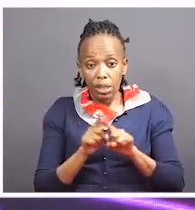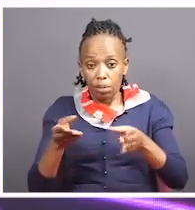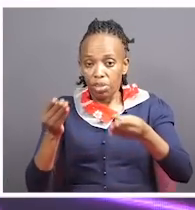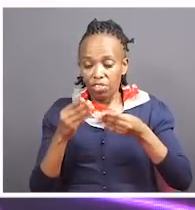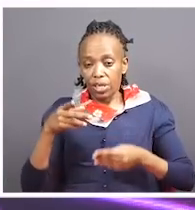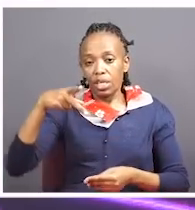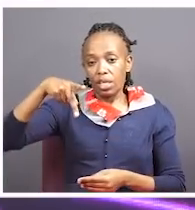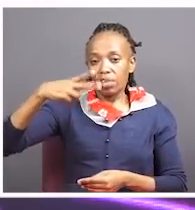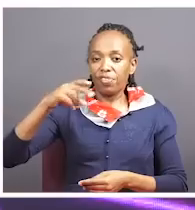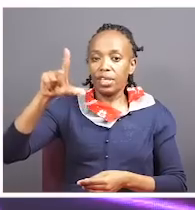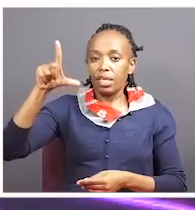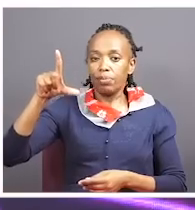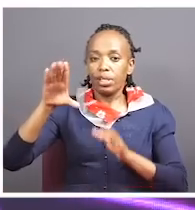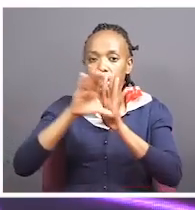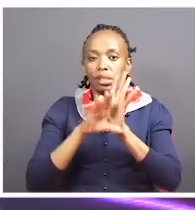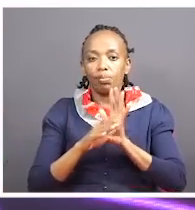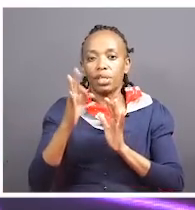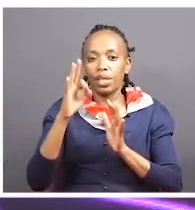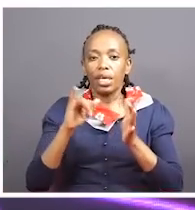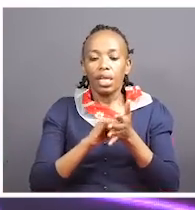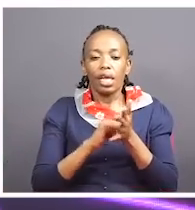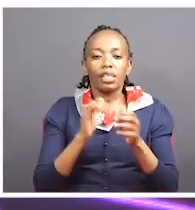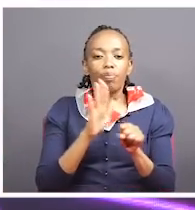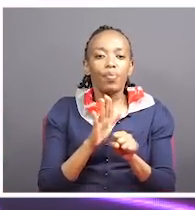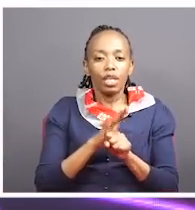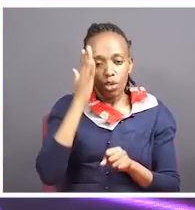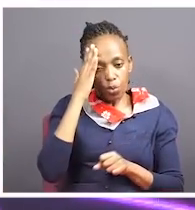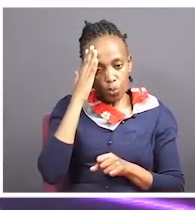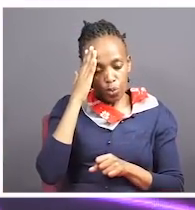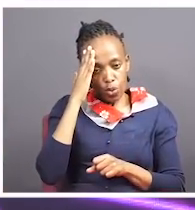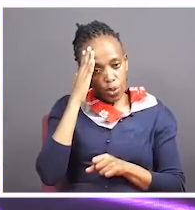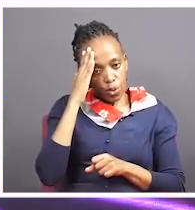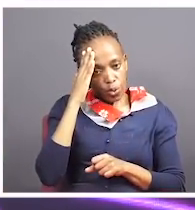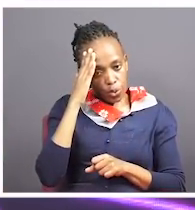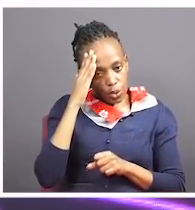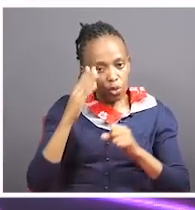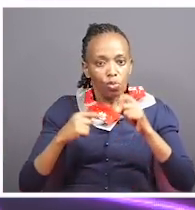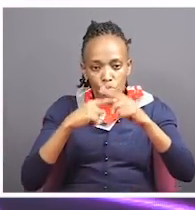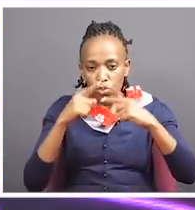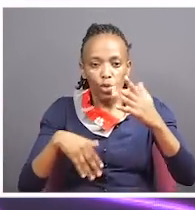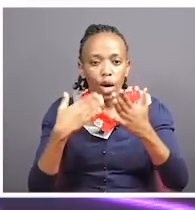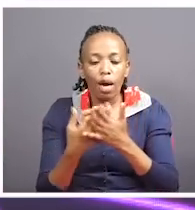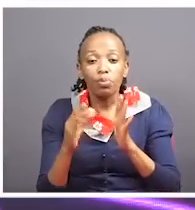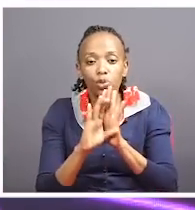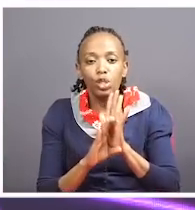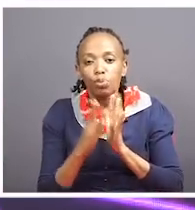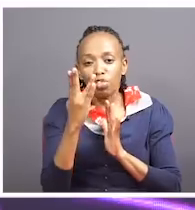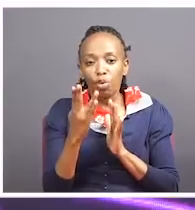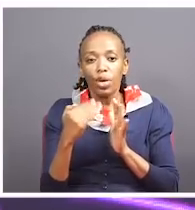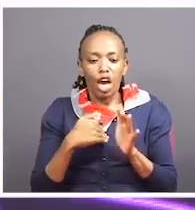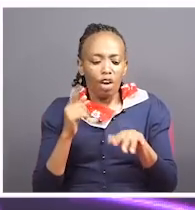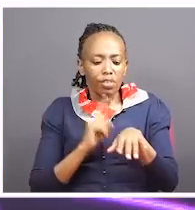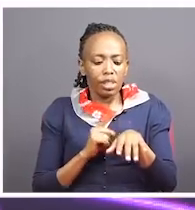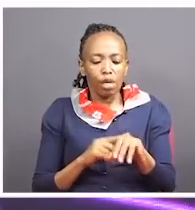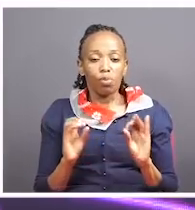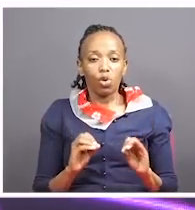as given to us in Philippians chapter 3, which many of us are familiar with. He goes on all the way to chapter 4. We will